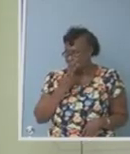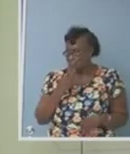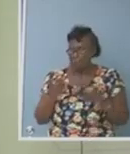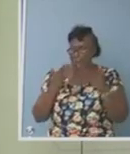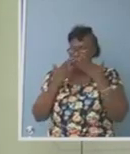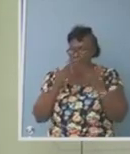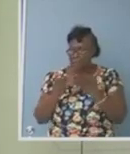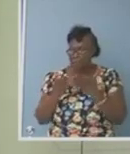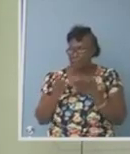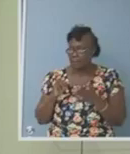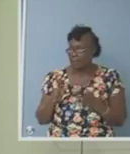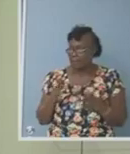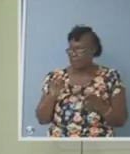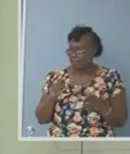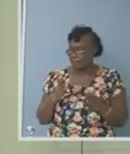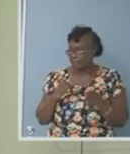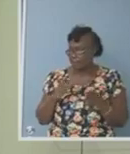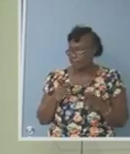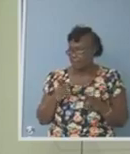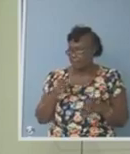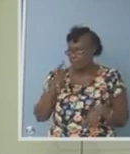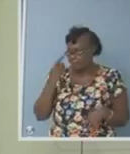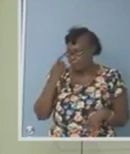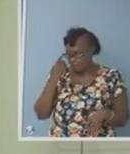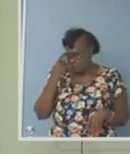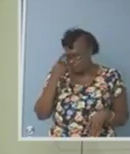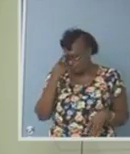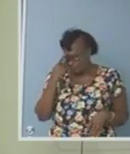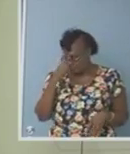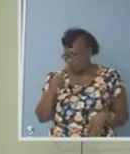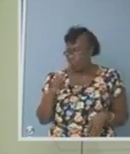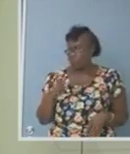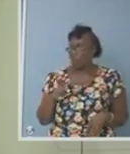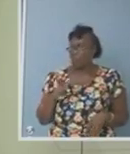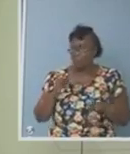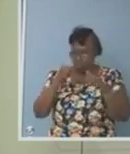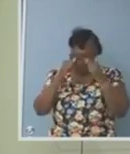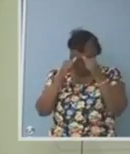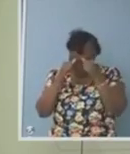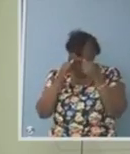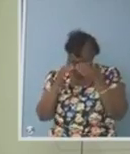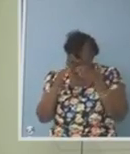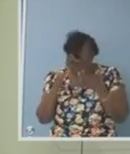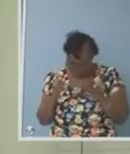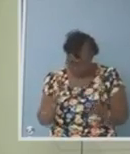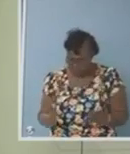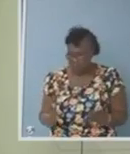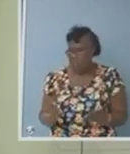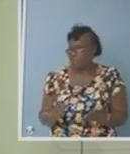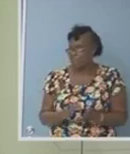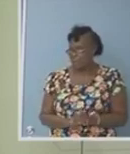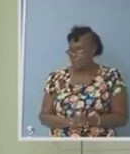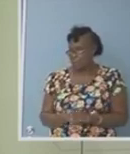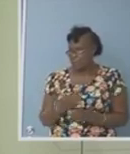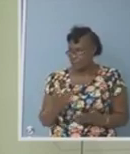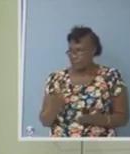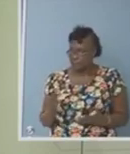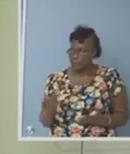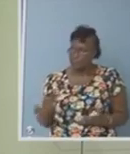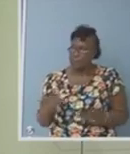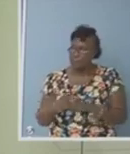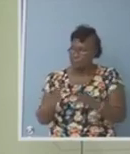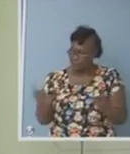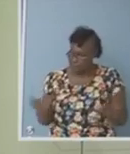them publicly for their resilience and their innovation and the innovative measures that they have put in